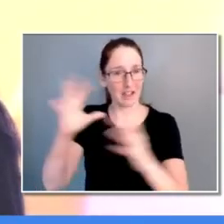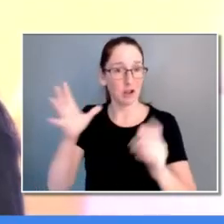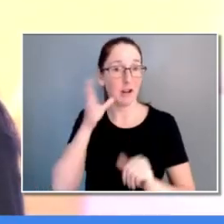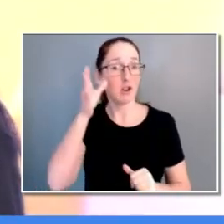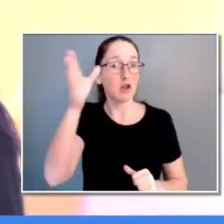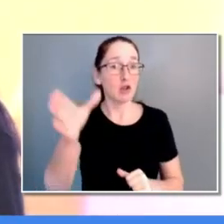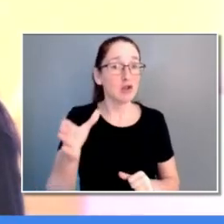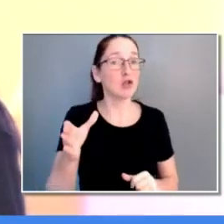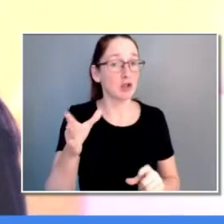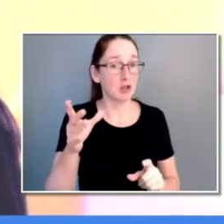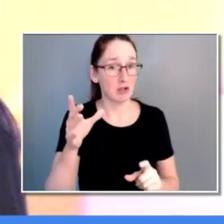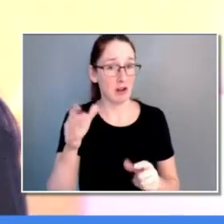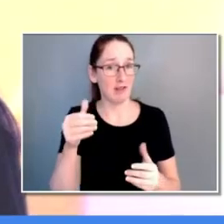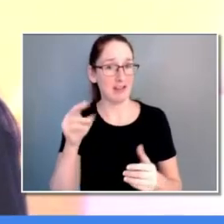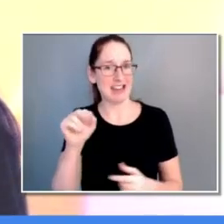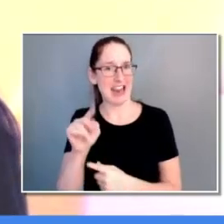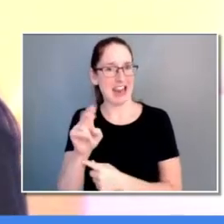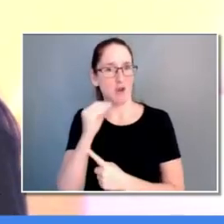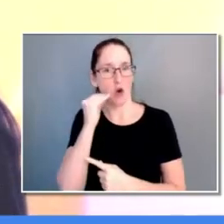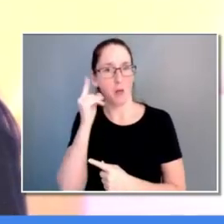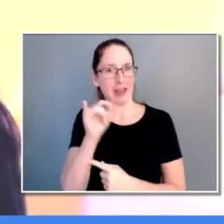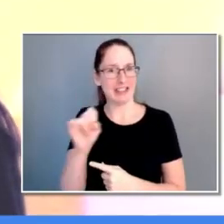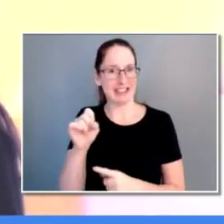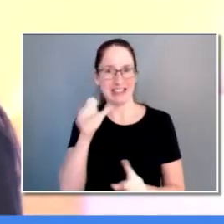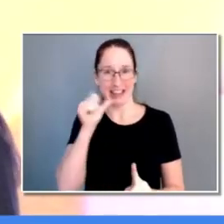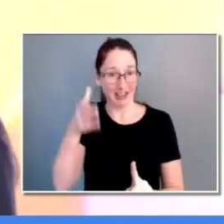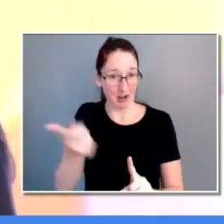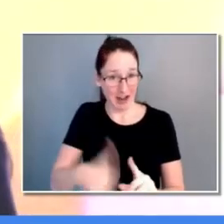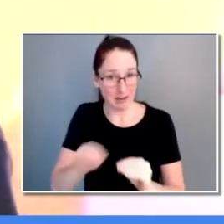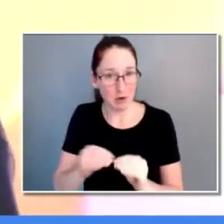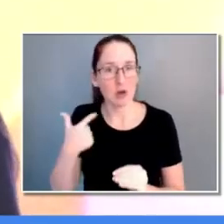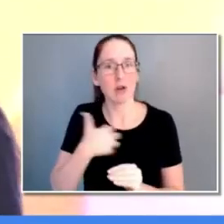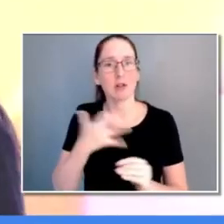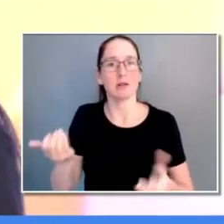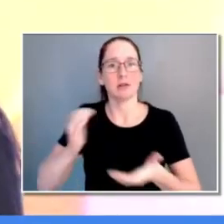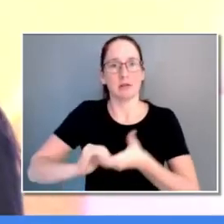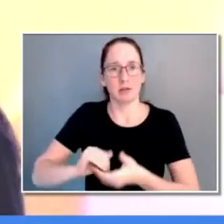no longer exists. I'd like to acknowledge our partnership with the United